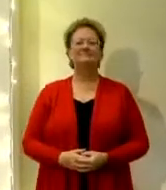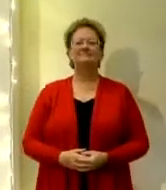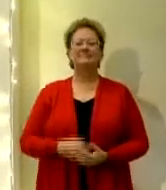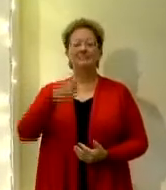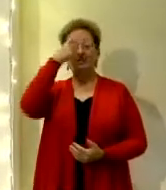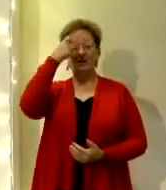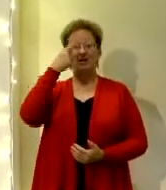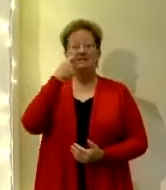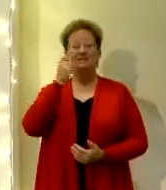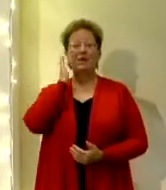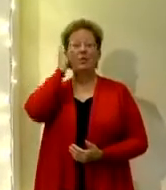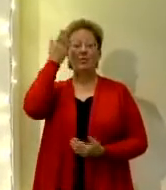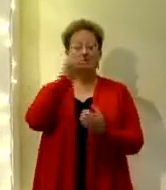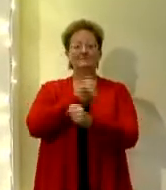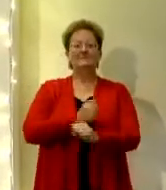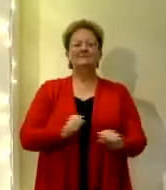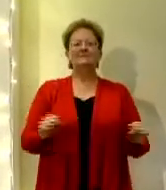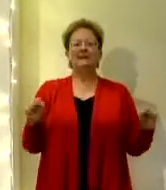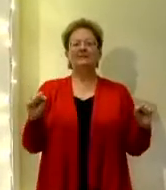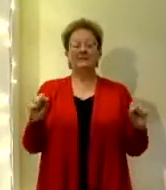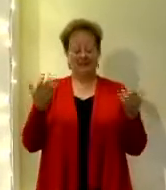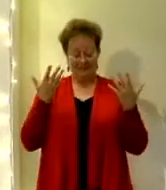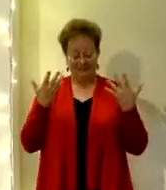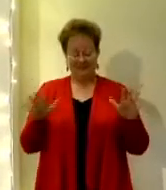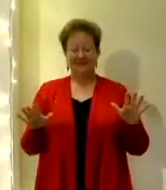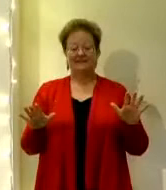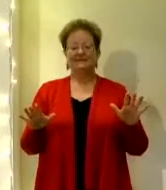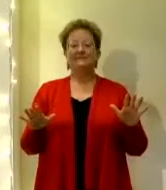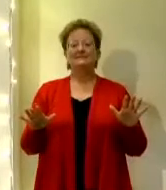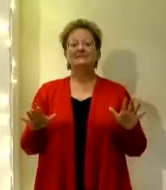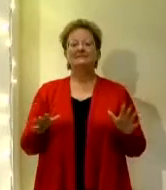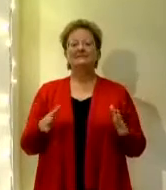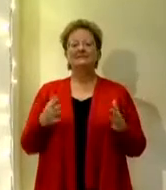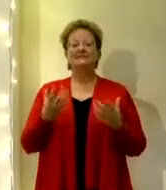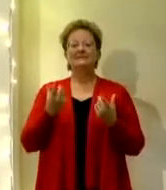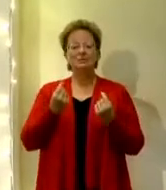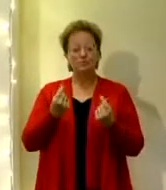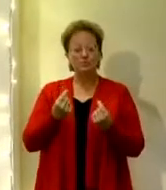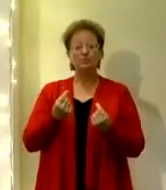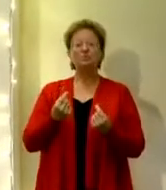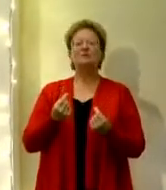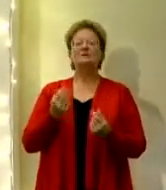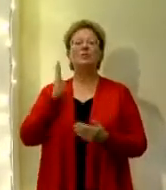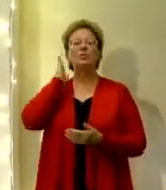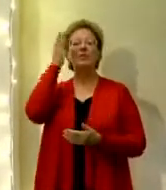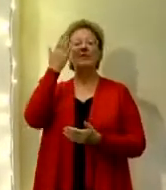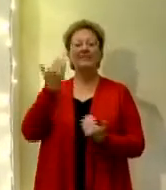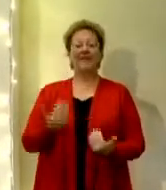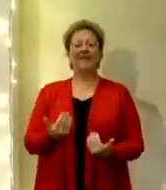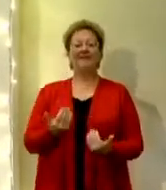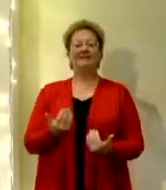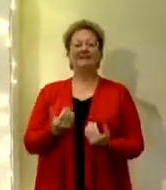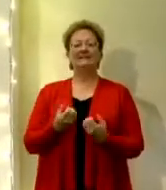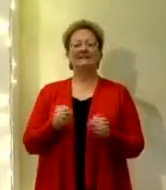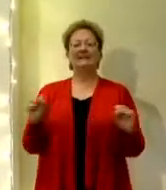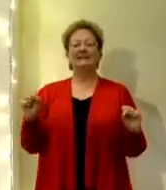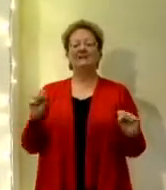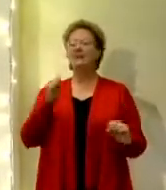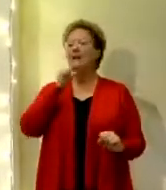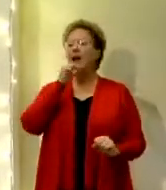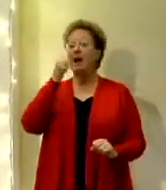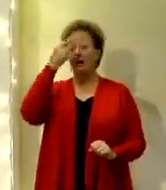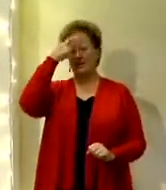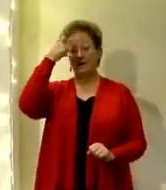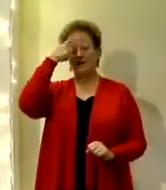Because he will save, and he will, and he does. Now, he's not going to save us because we went up to the Mount of Transfiguration.